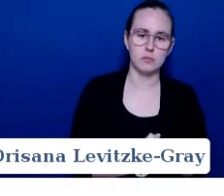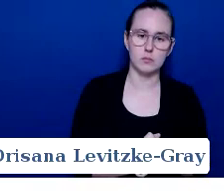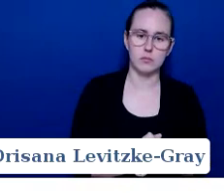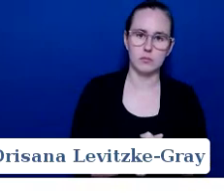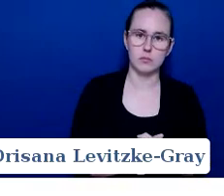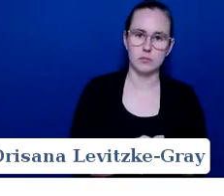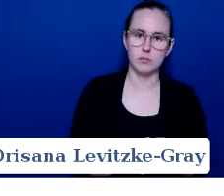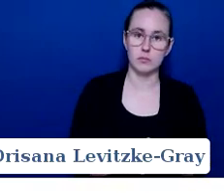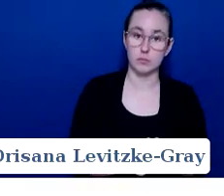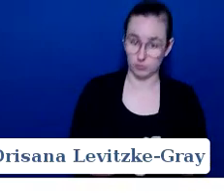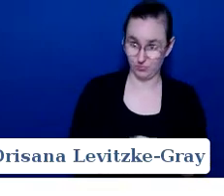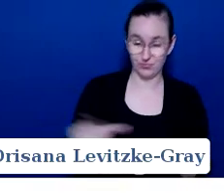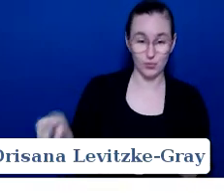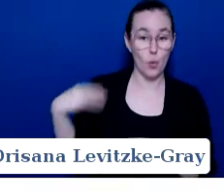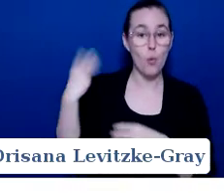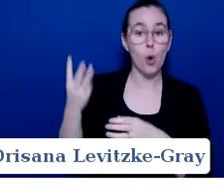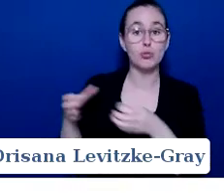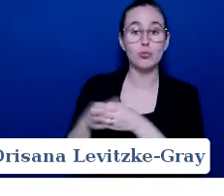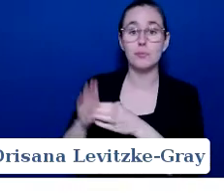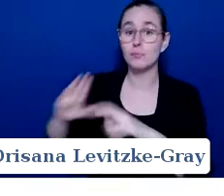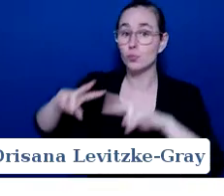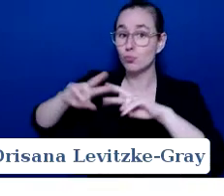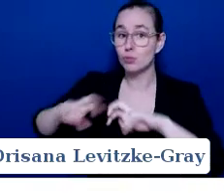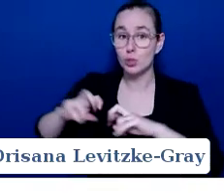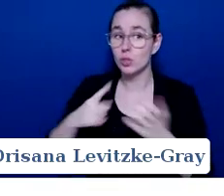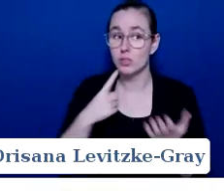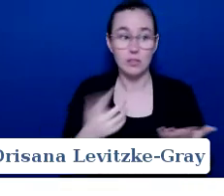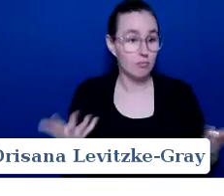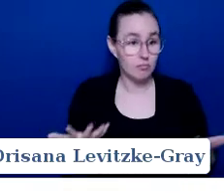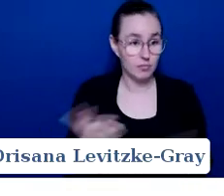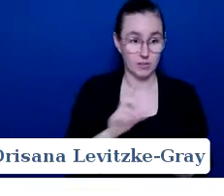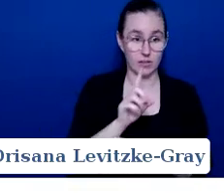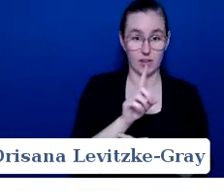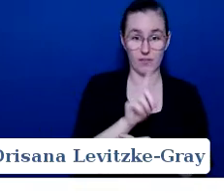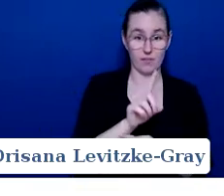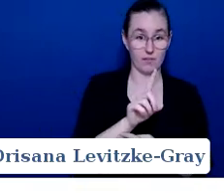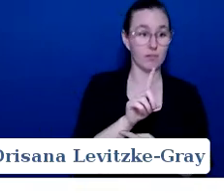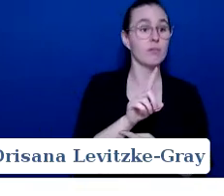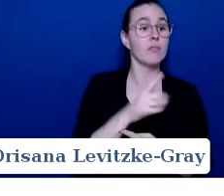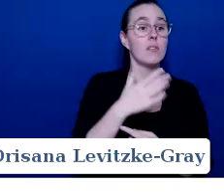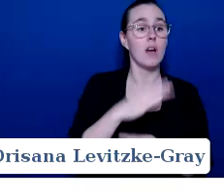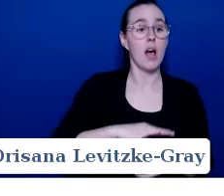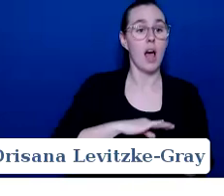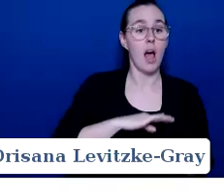of questions, and they identified around 6.5%